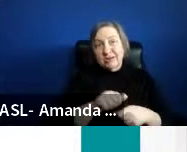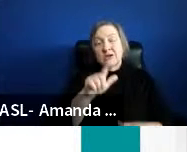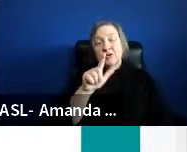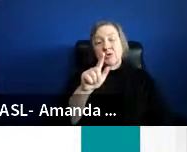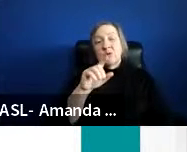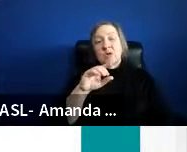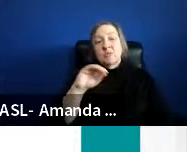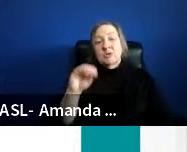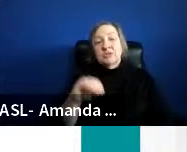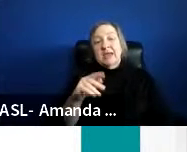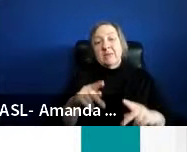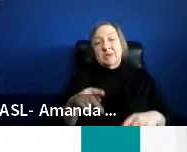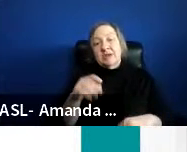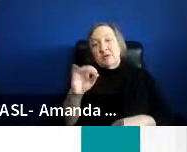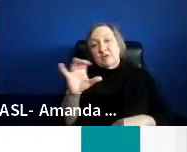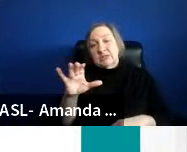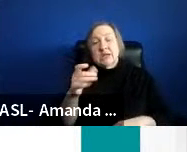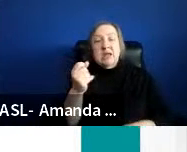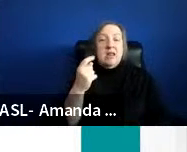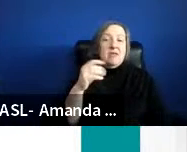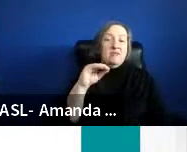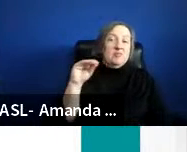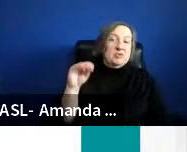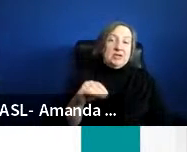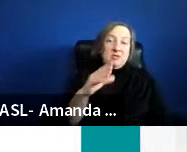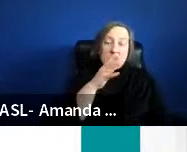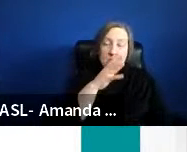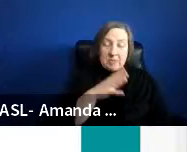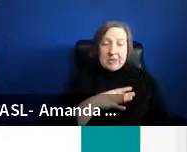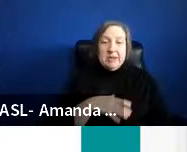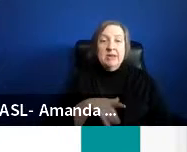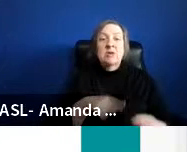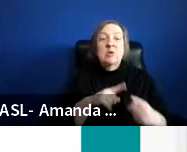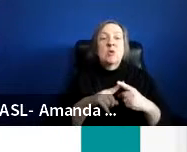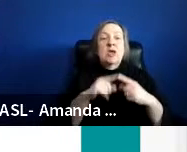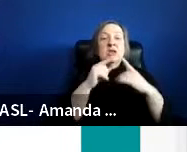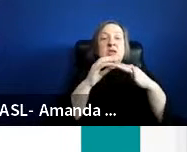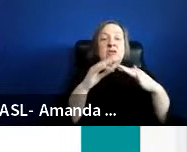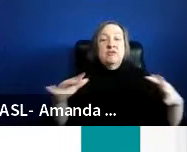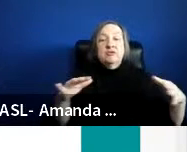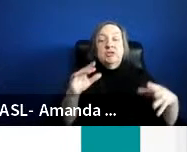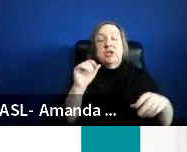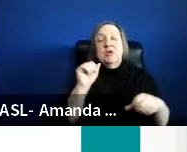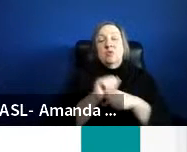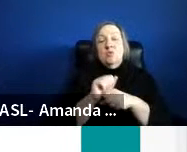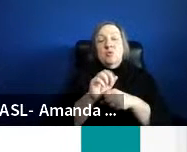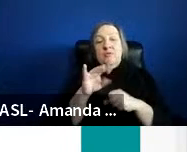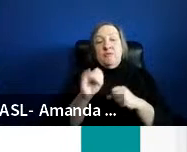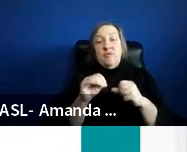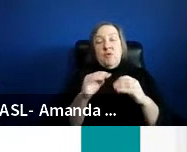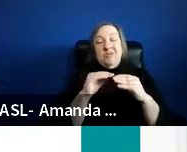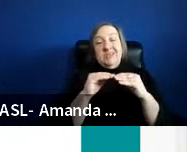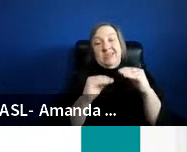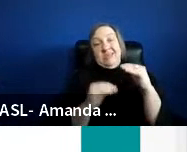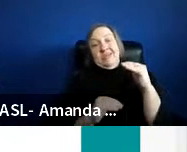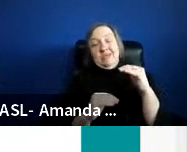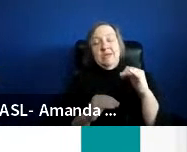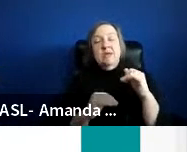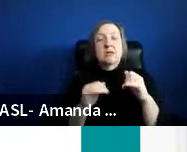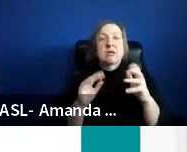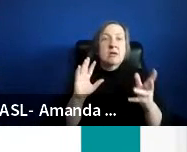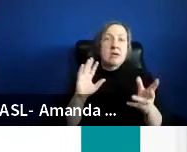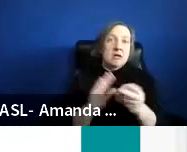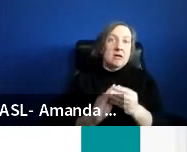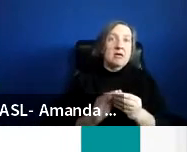21% people of color, and 11% women. When diversification and workforce deficits are added together by trade,